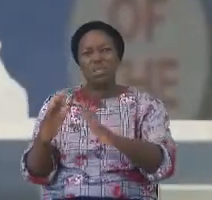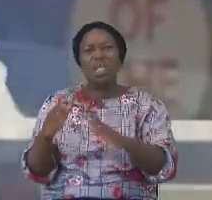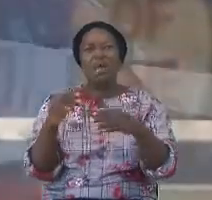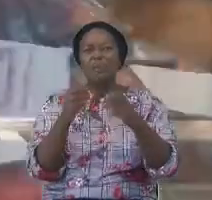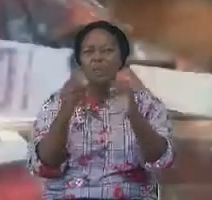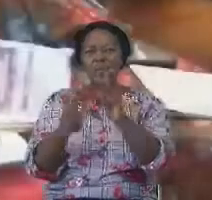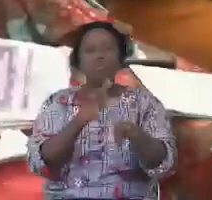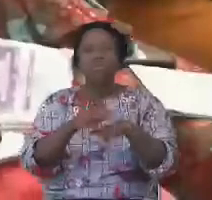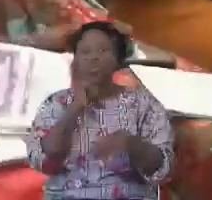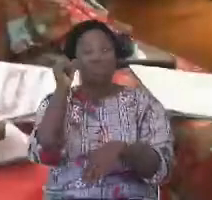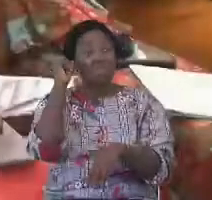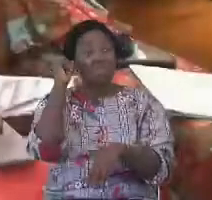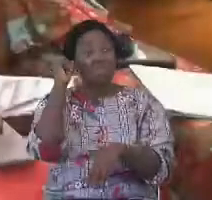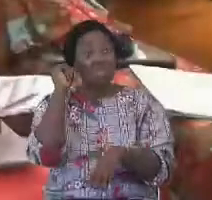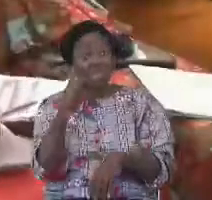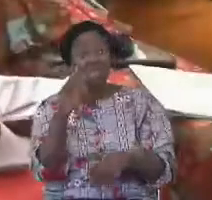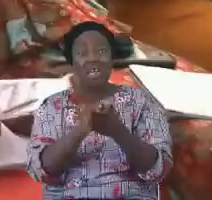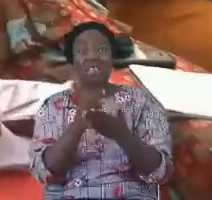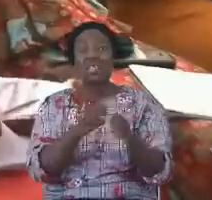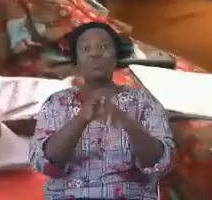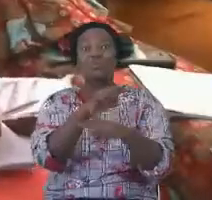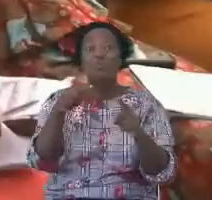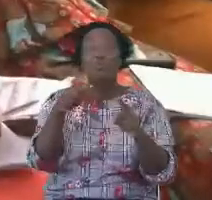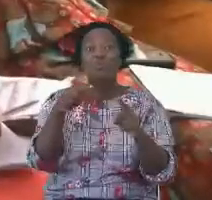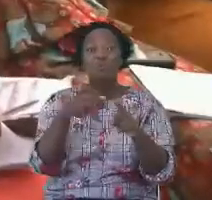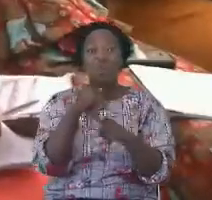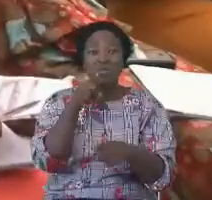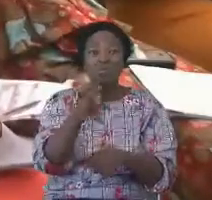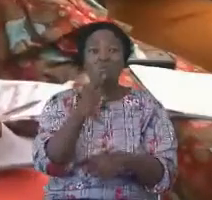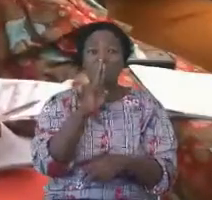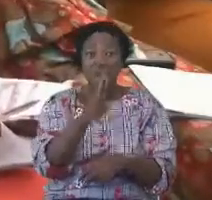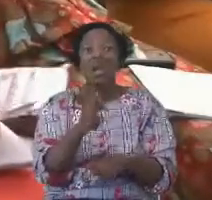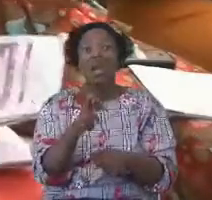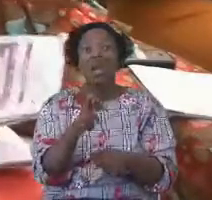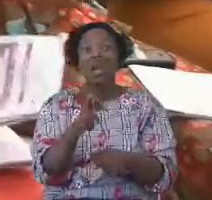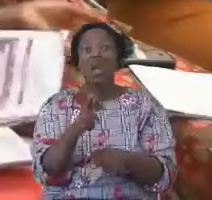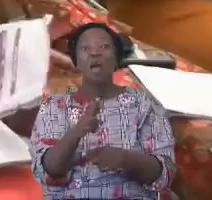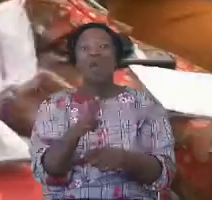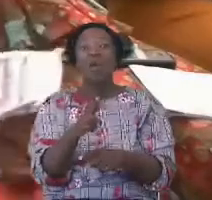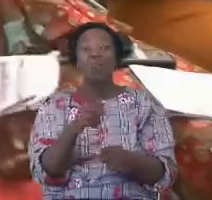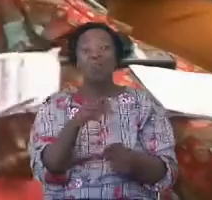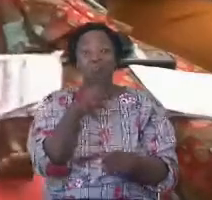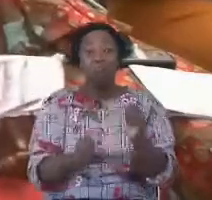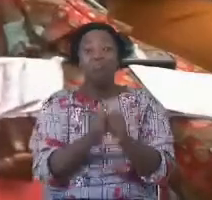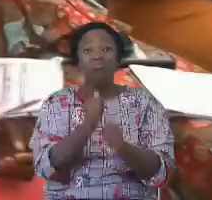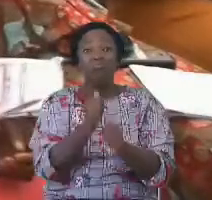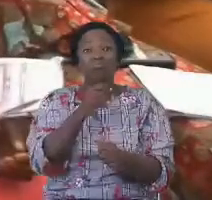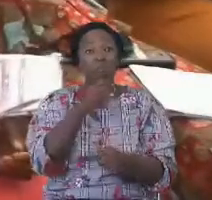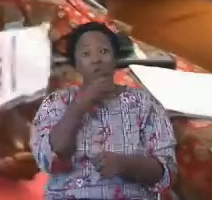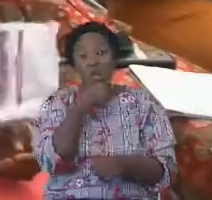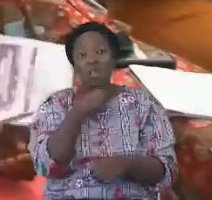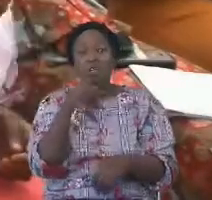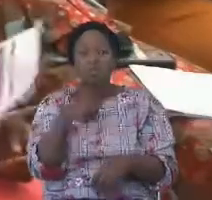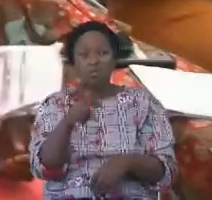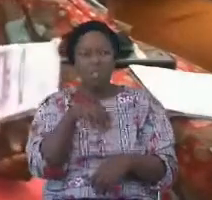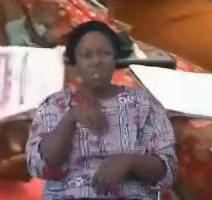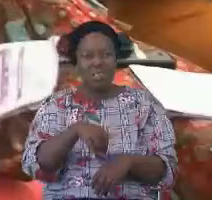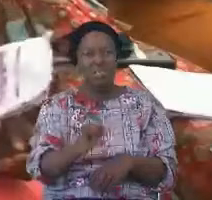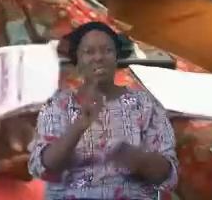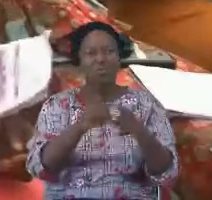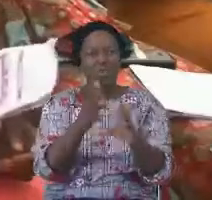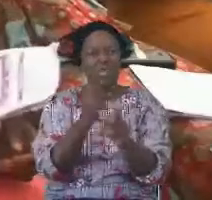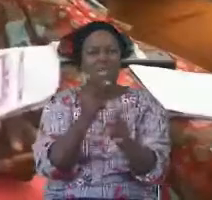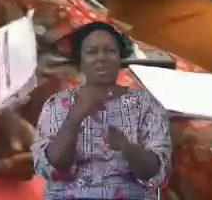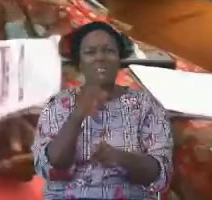without decent accommodation many people do not understand that even when you are